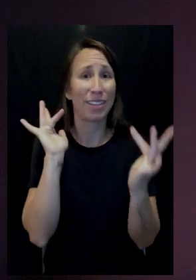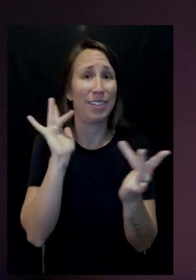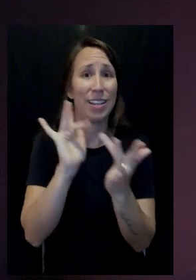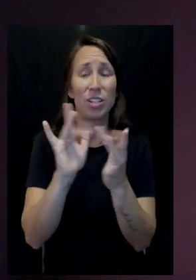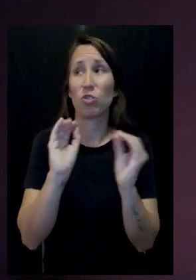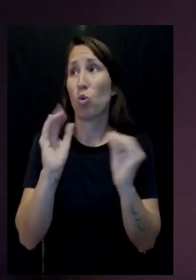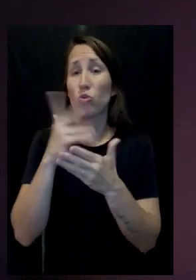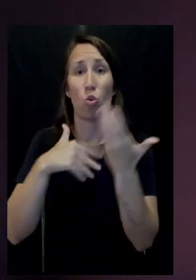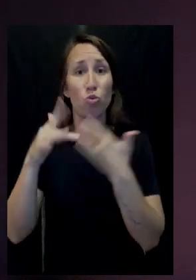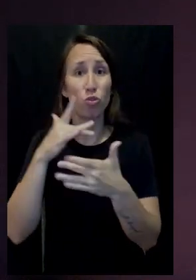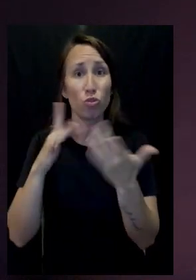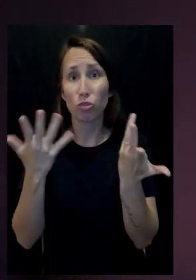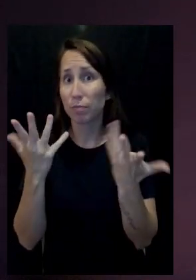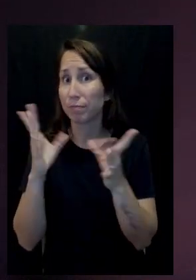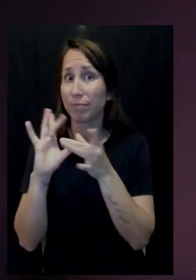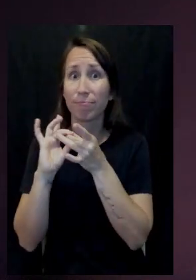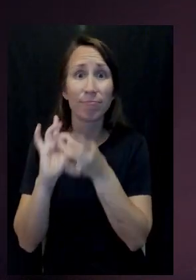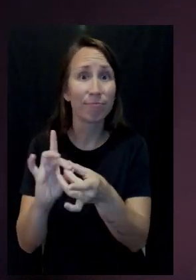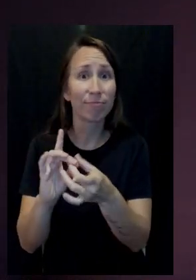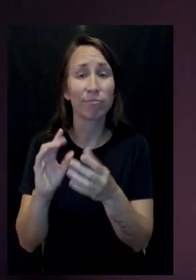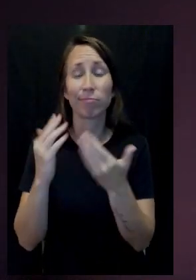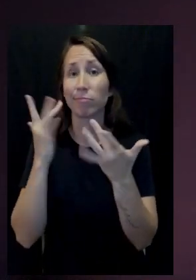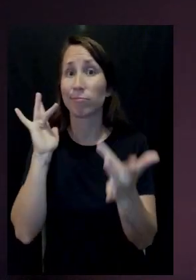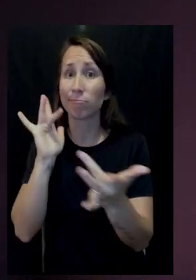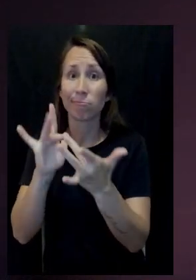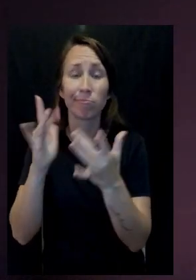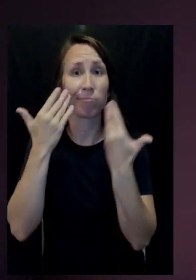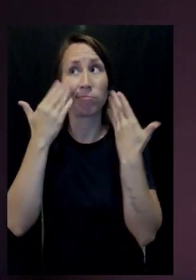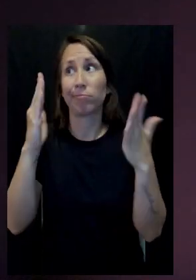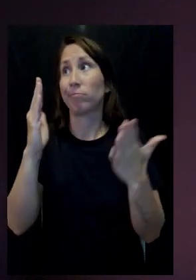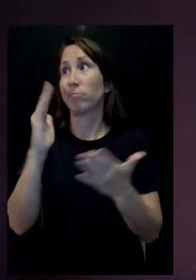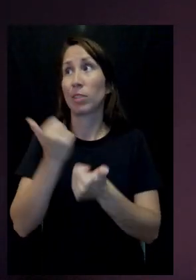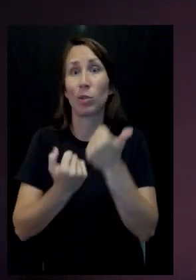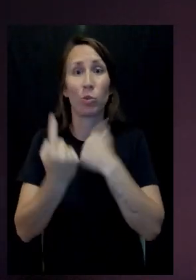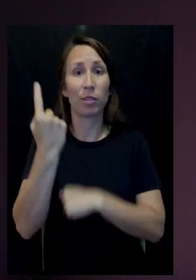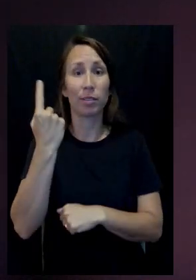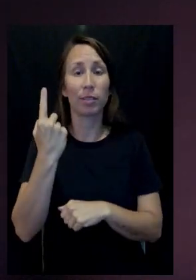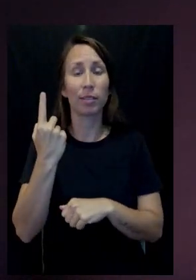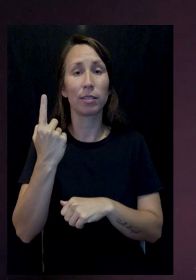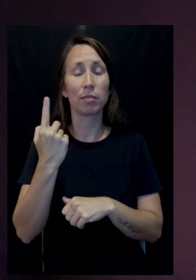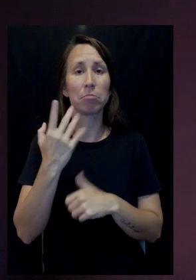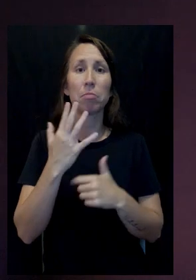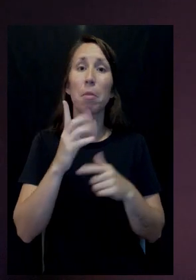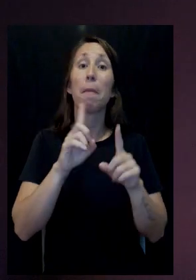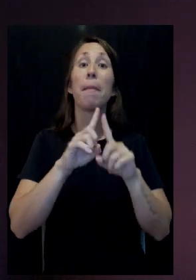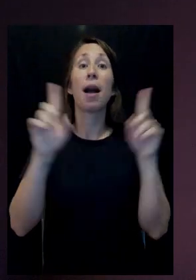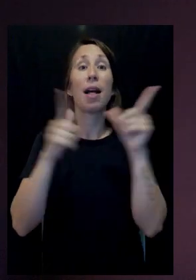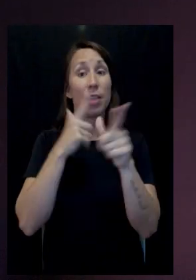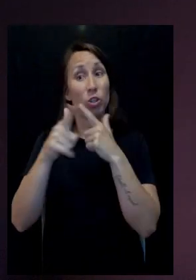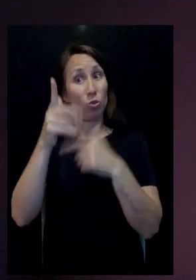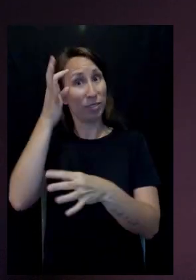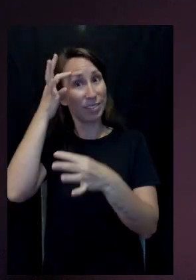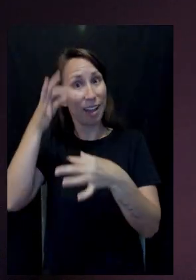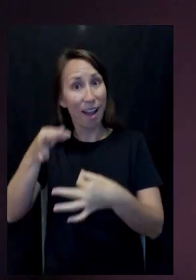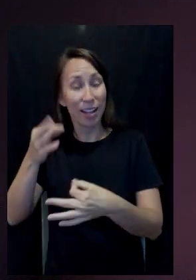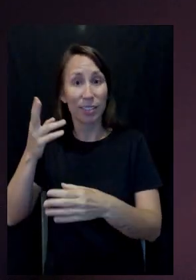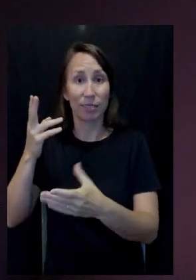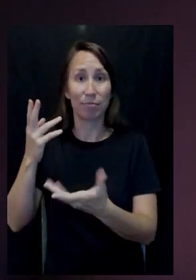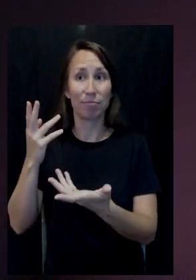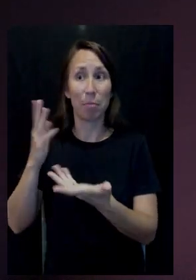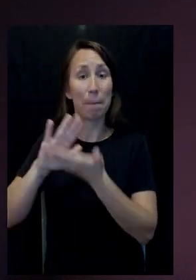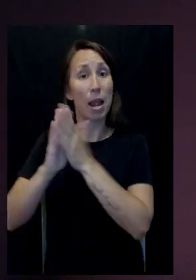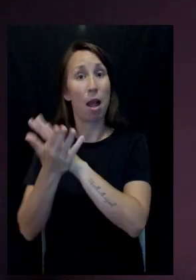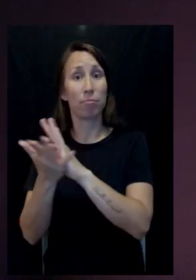relational connection, don't know anyone, but then you decide to join one or get